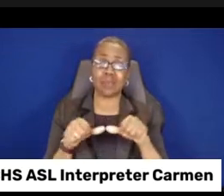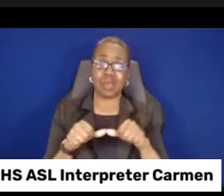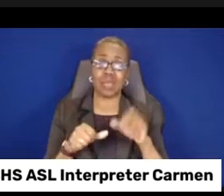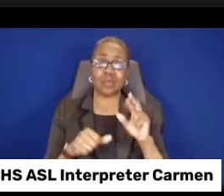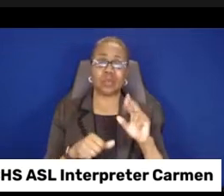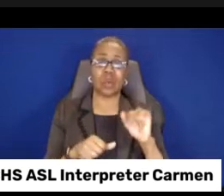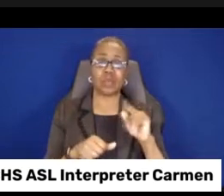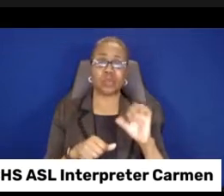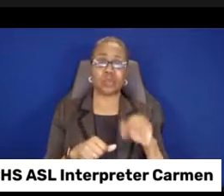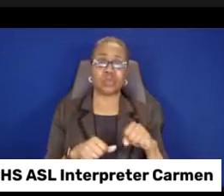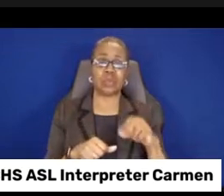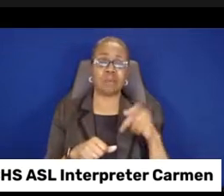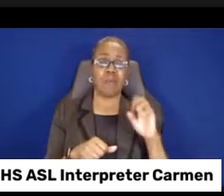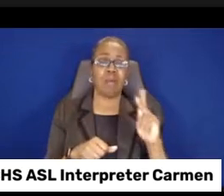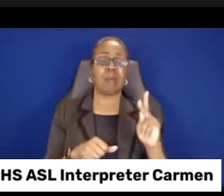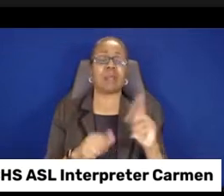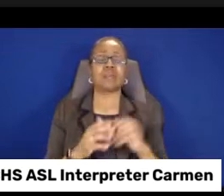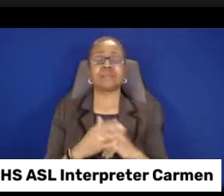Park.